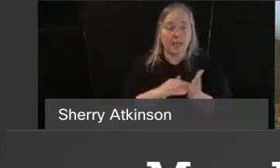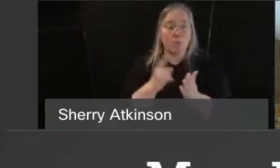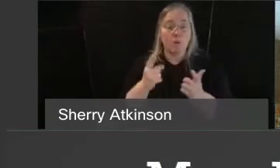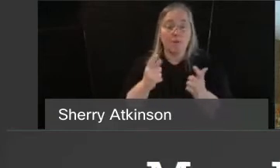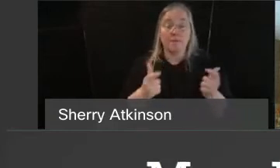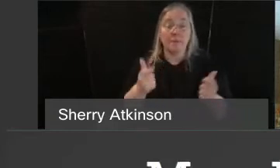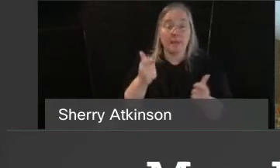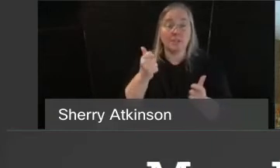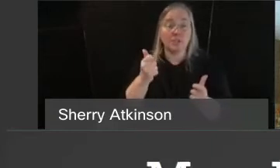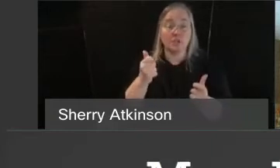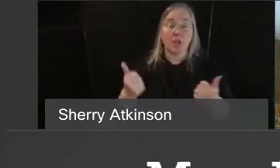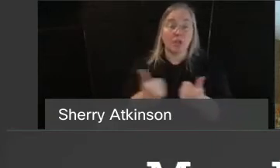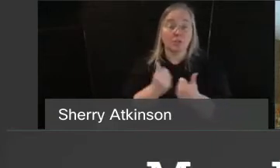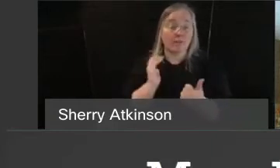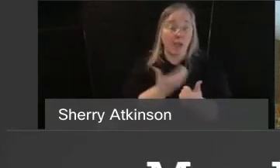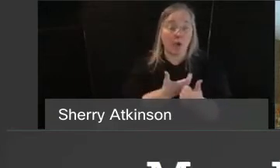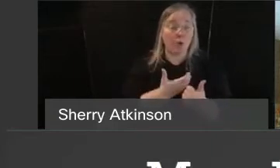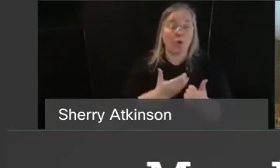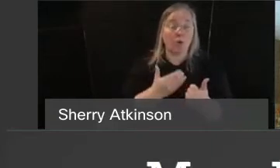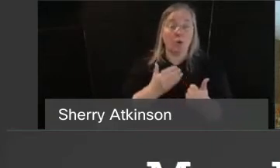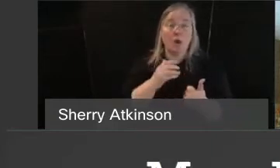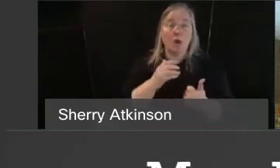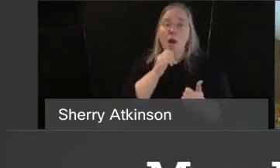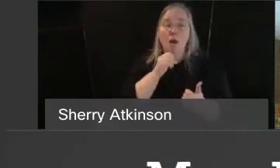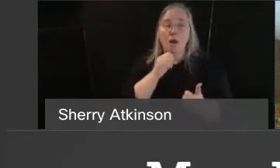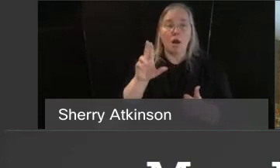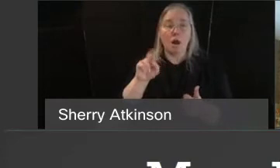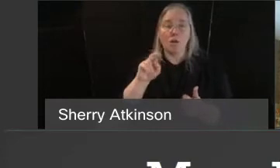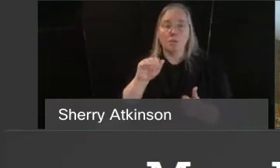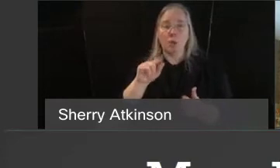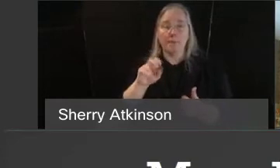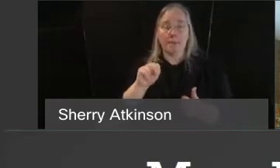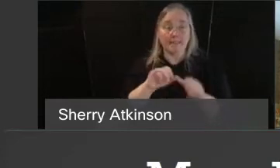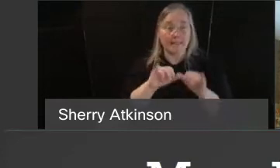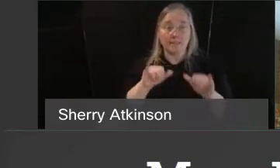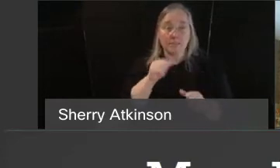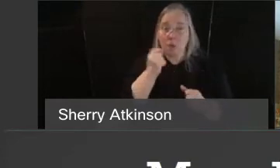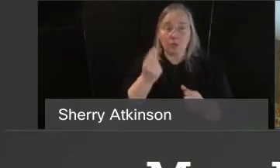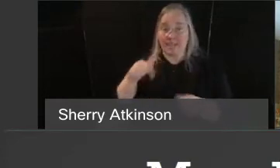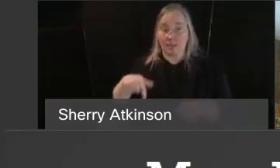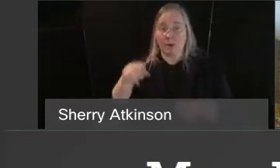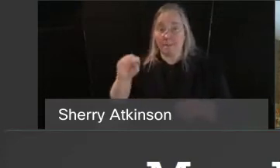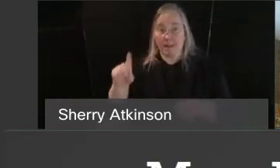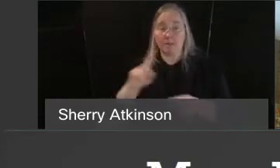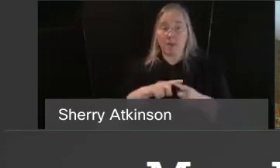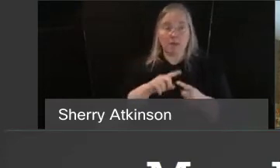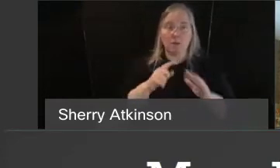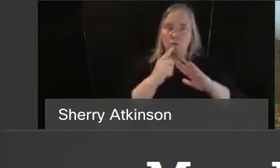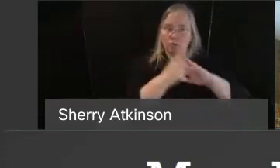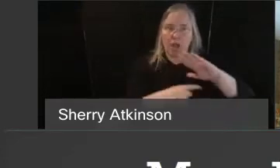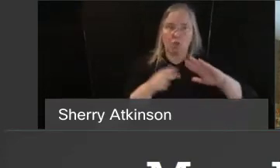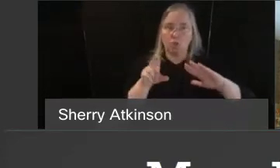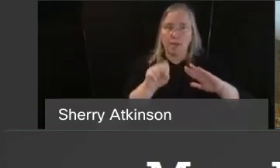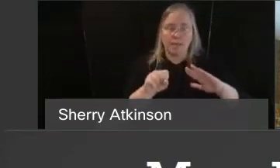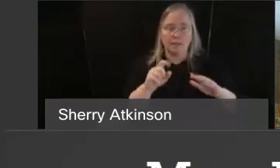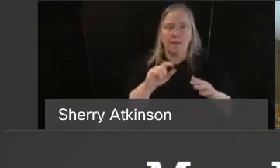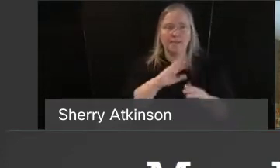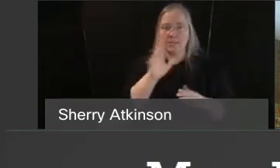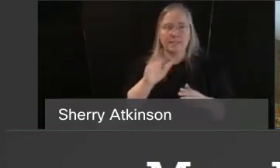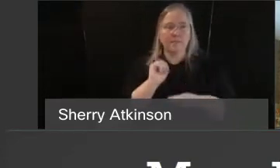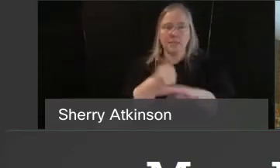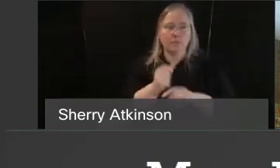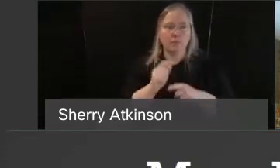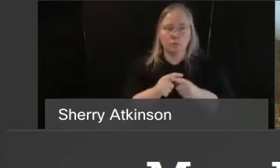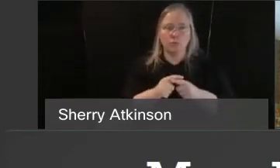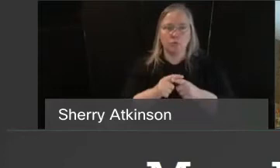our unemployment systems, not only here in Maryland but across the nation, is they were never geared to accommodate this many people coming in at